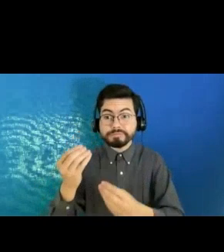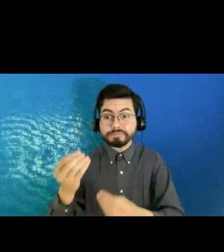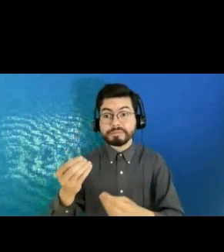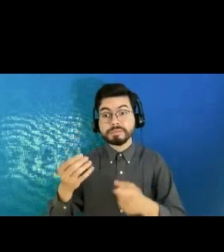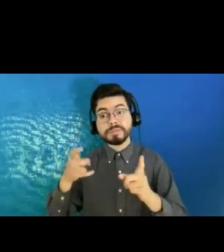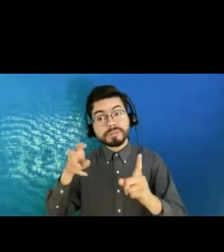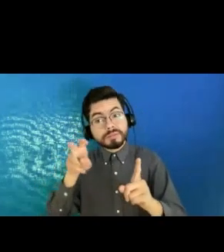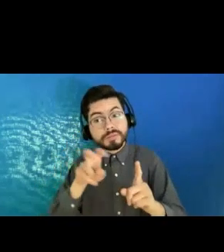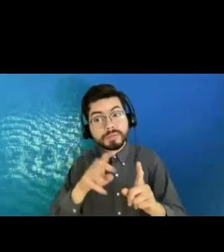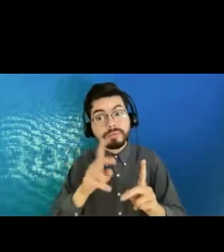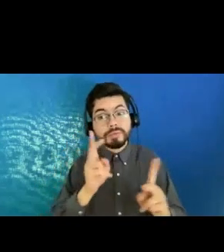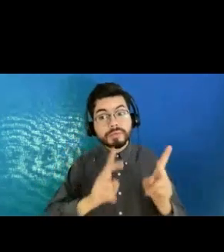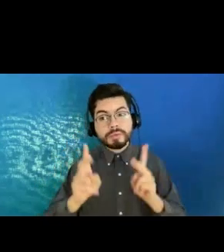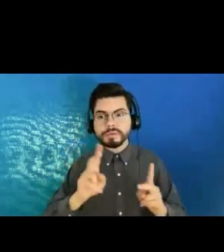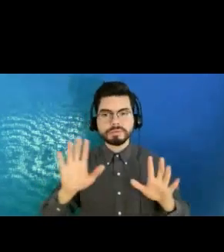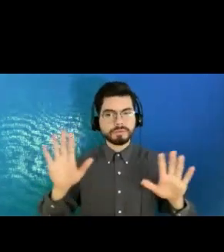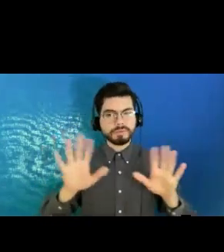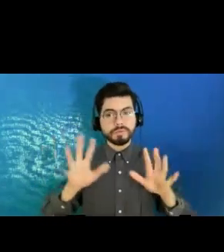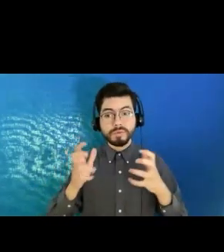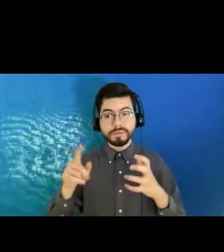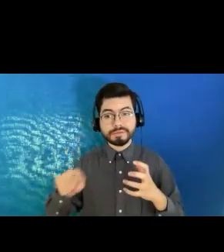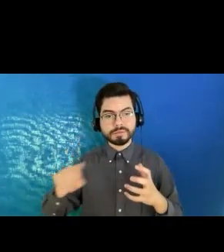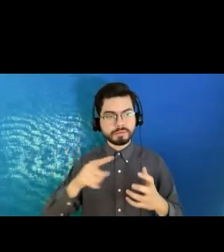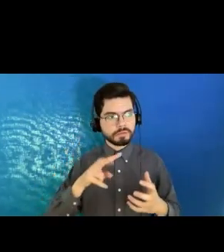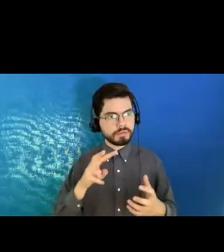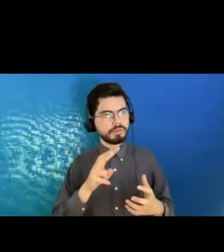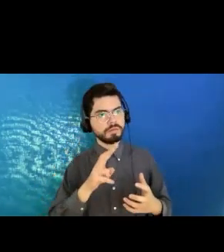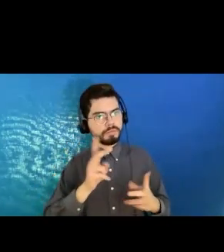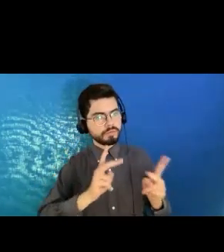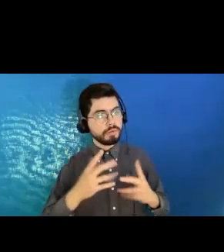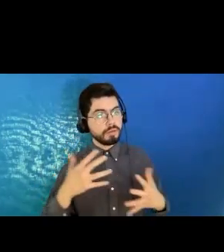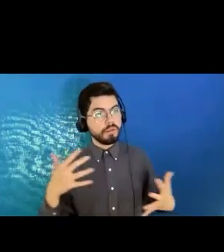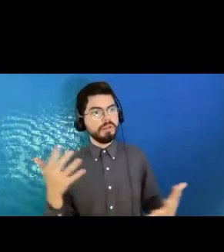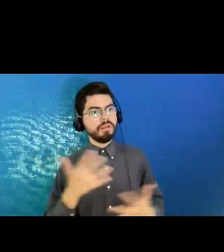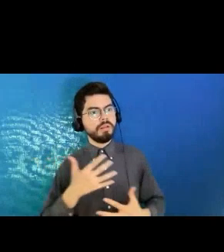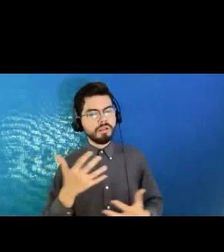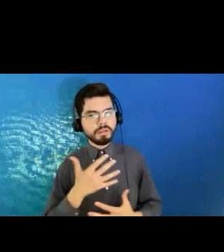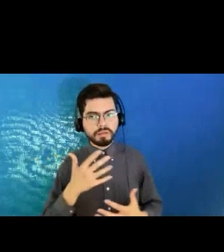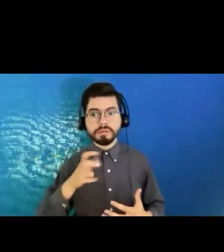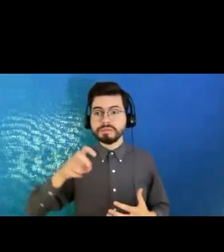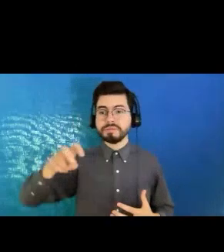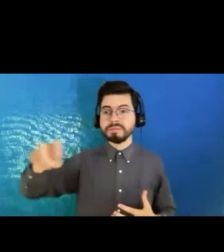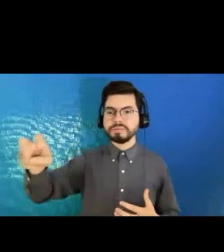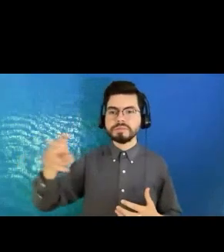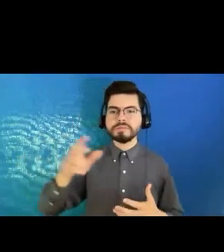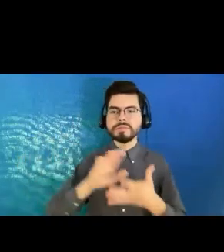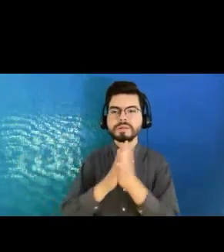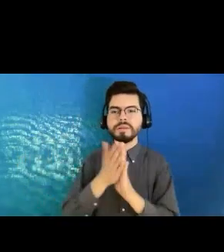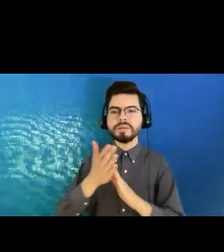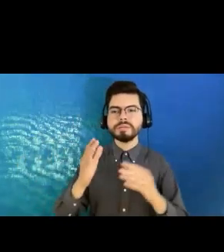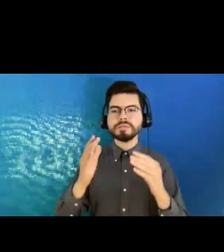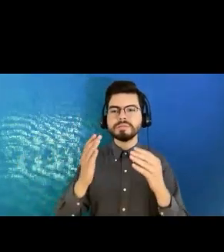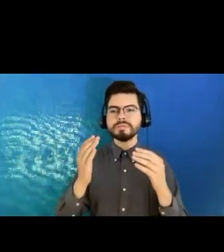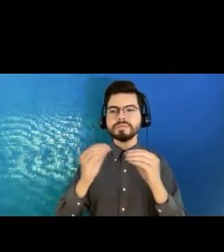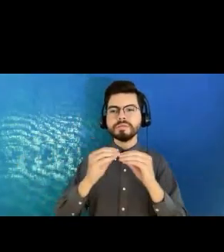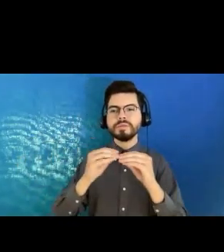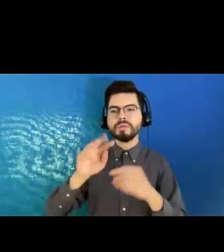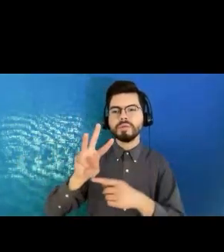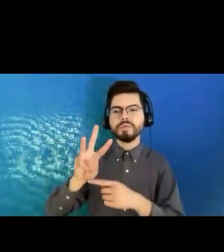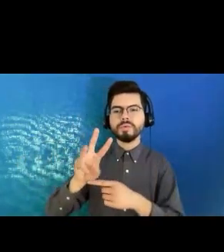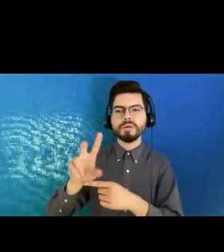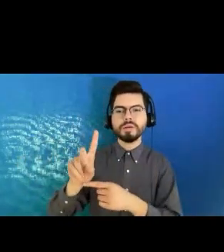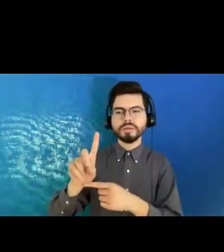afraid of people and really retain their wildness. And so it just goes to show you